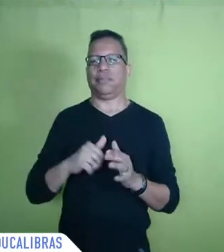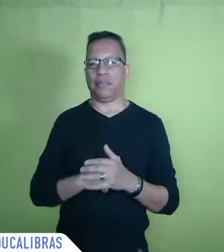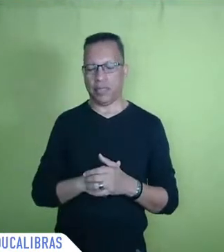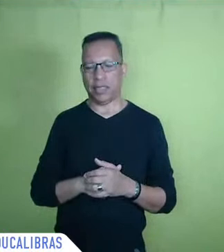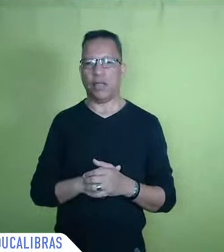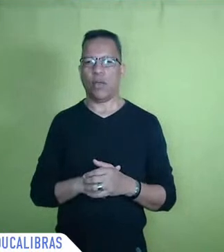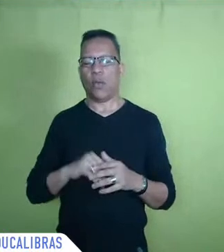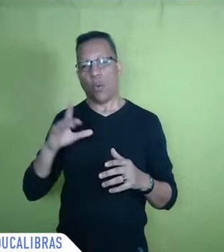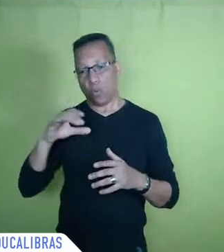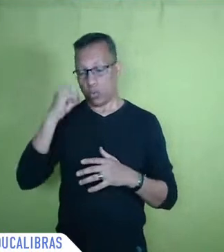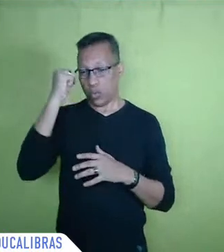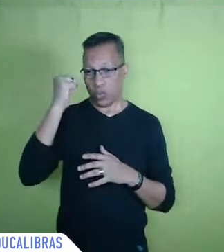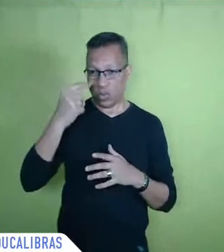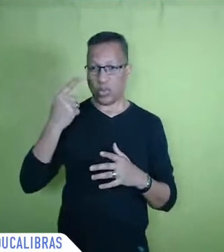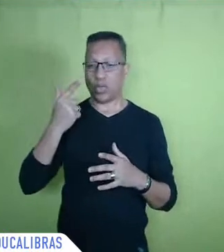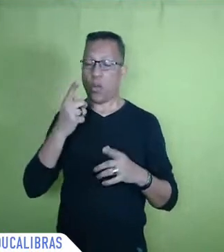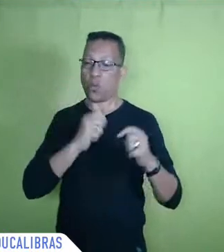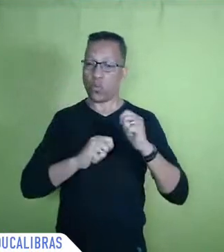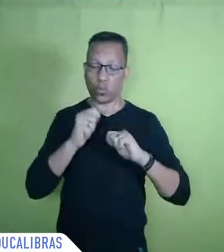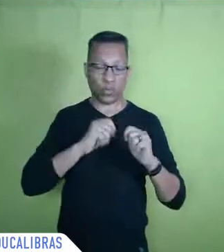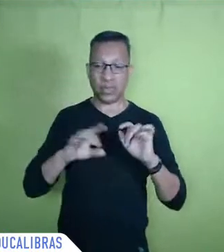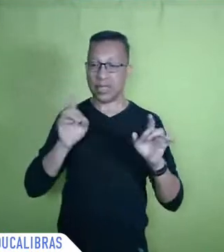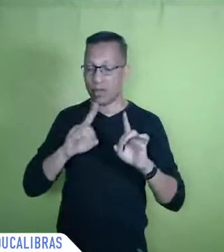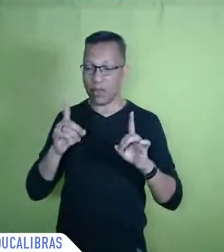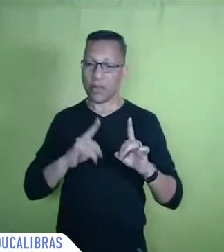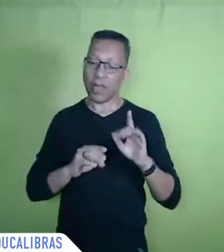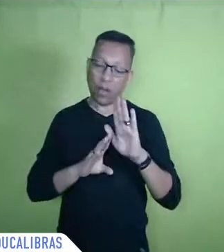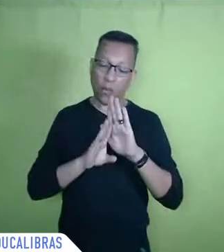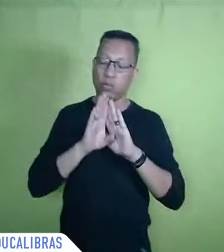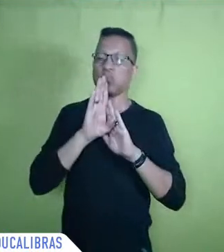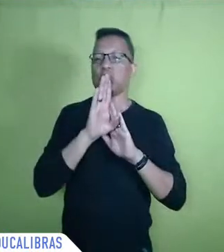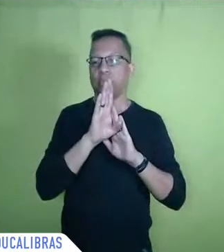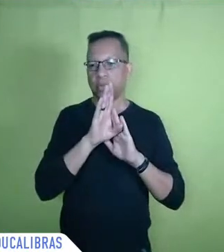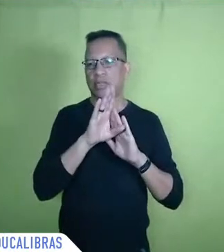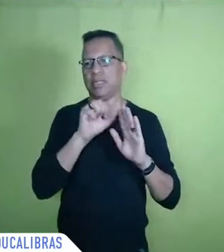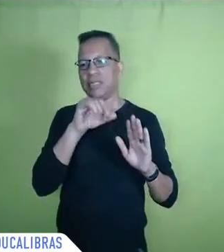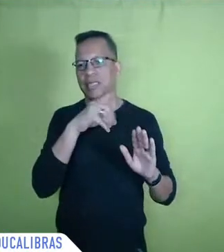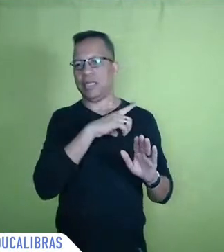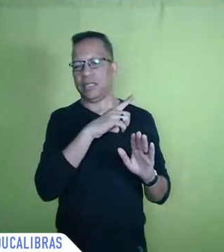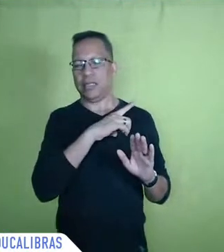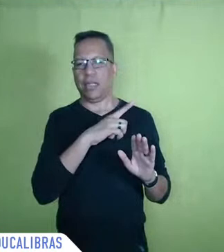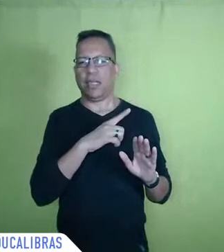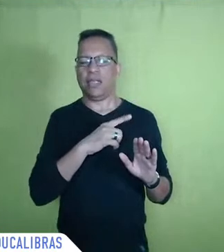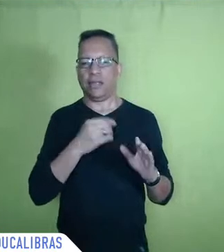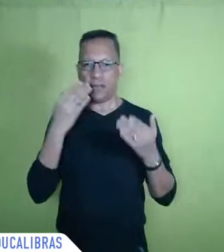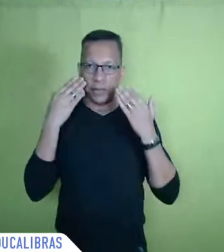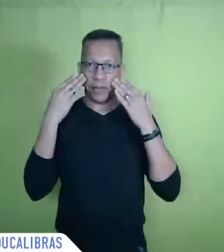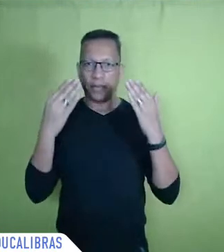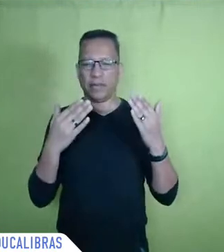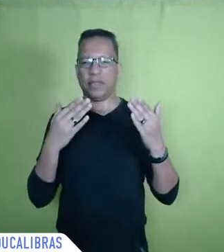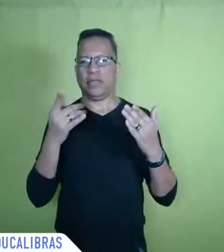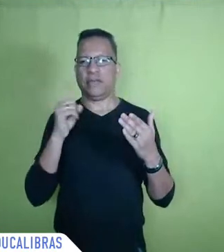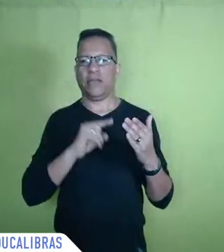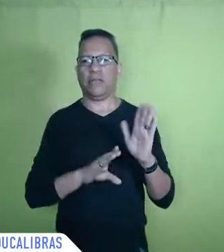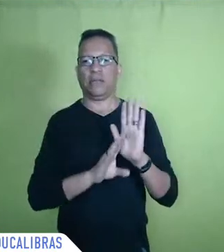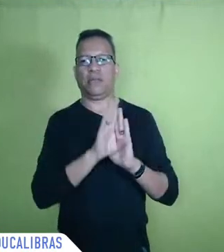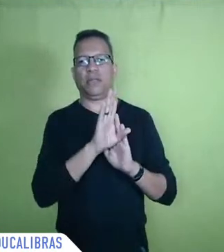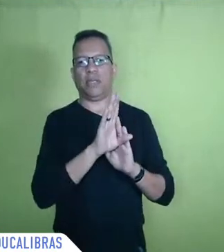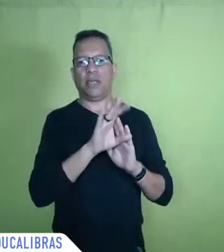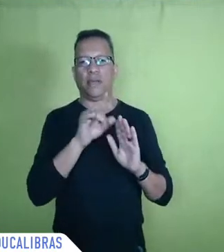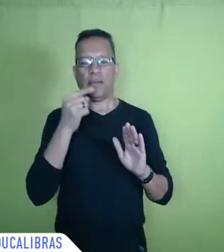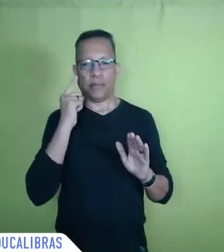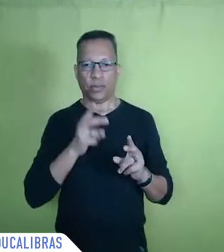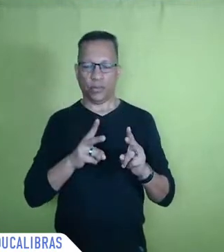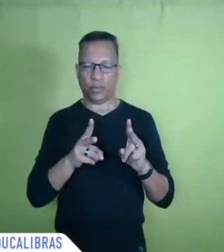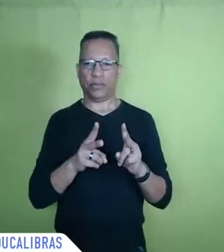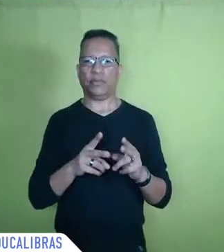your arguments. It's not a socialist debate. It's an economical debate. If you